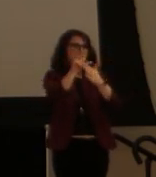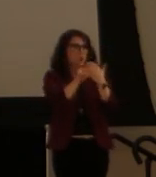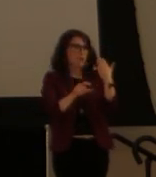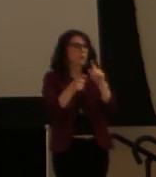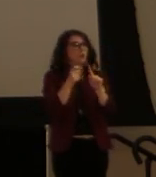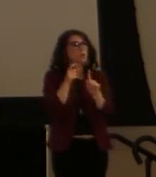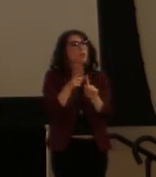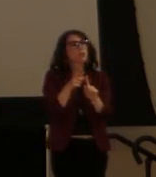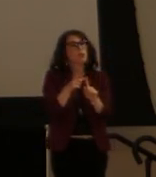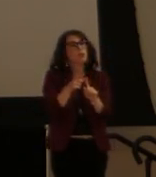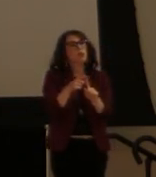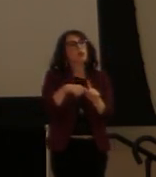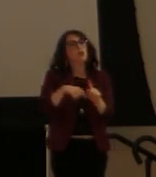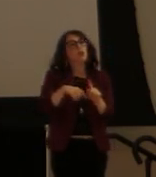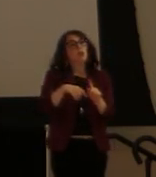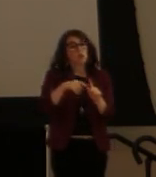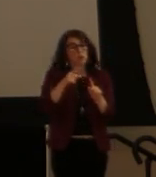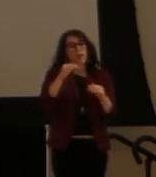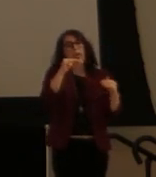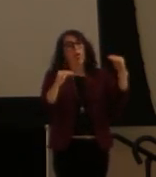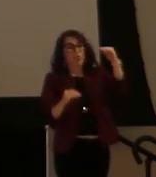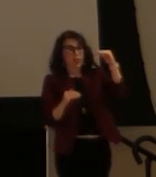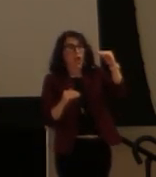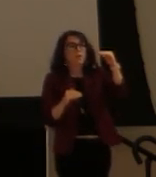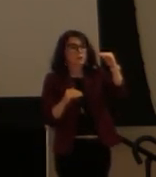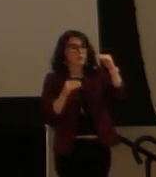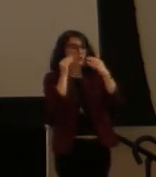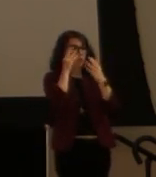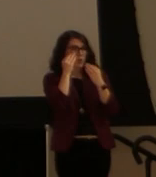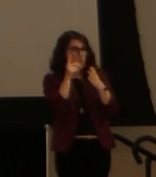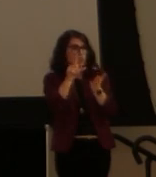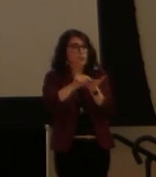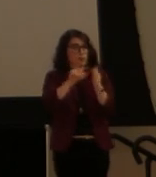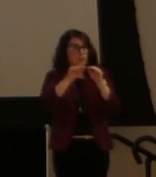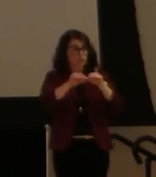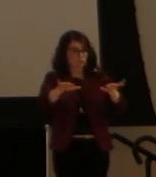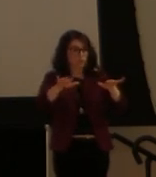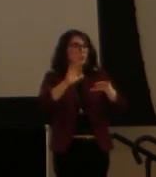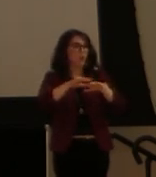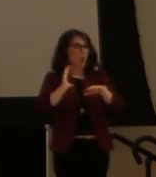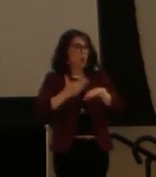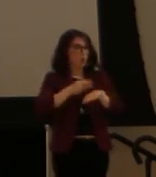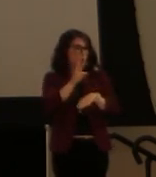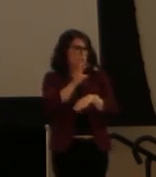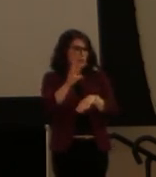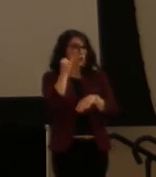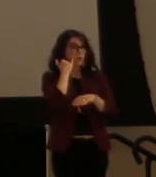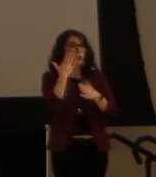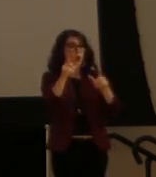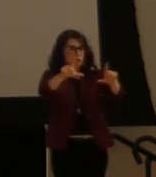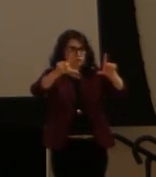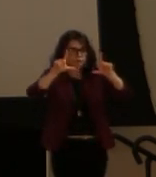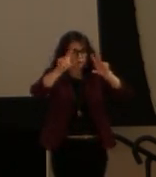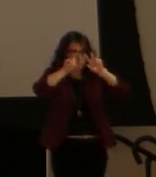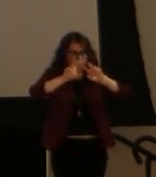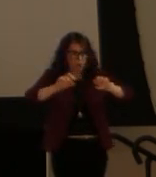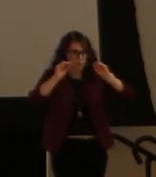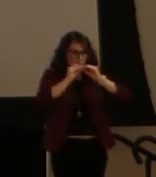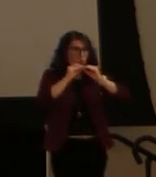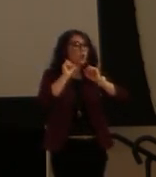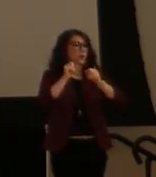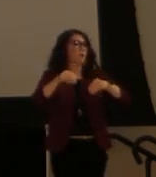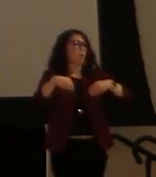Closing Health Gaps publication that HPI released and is on our website. So if you're interested in looking at it more closely, you can go to our website, which